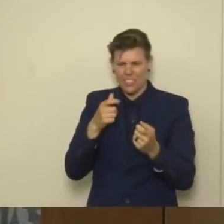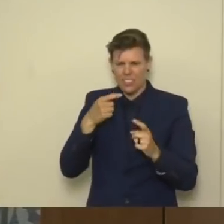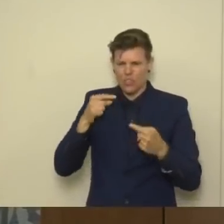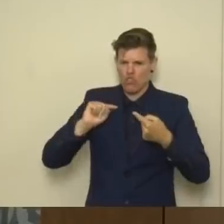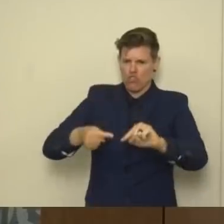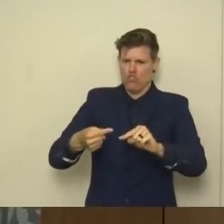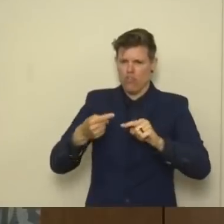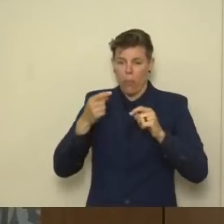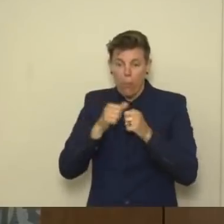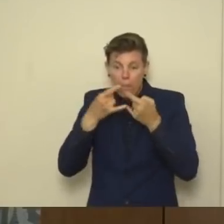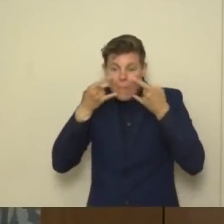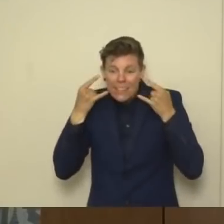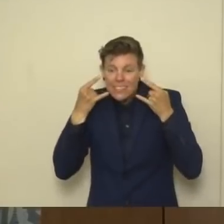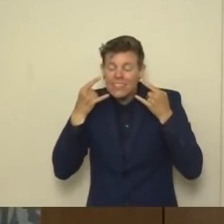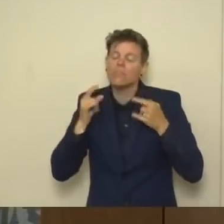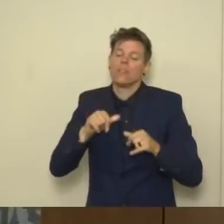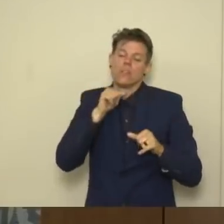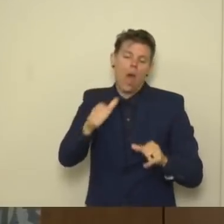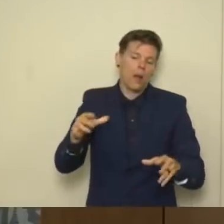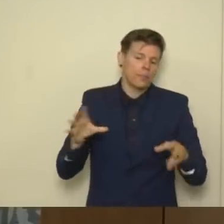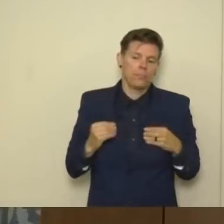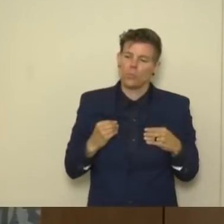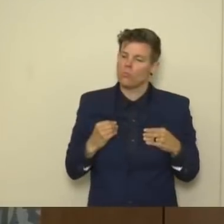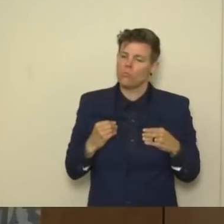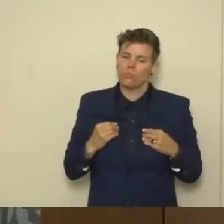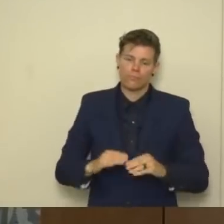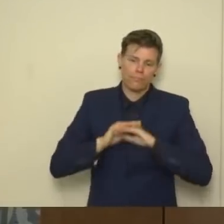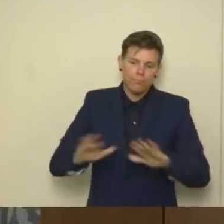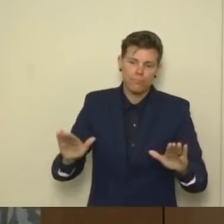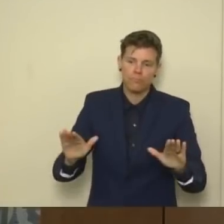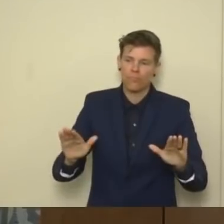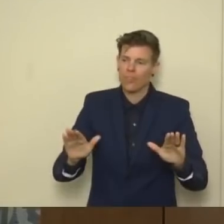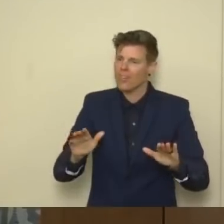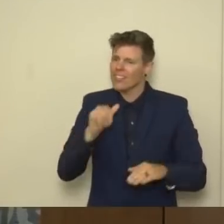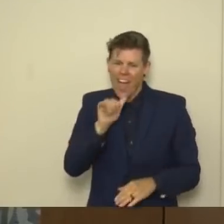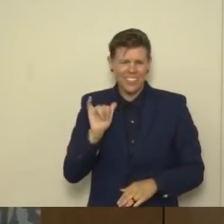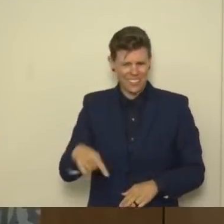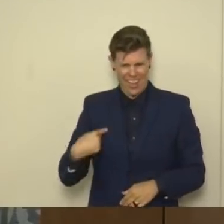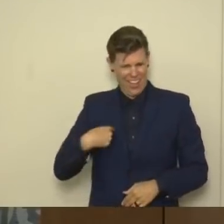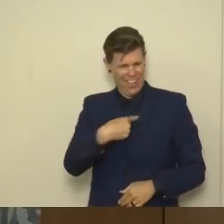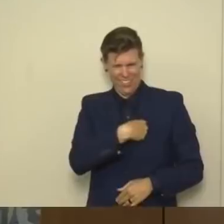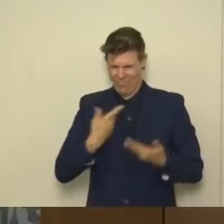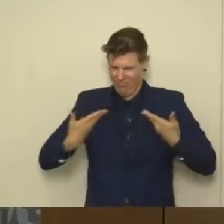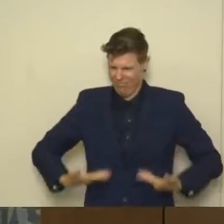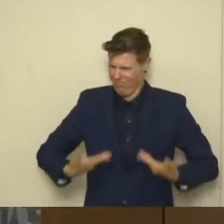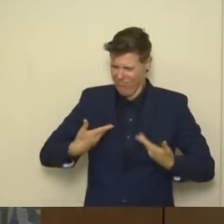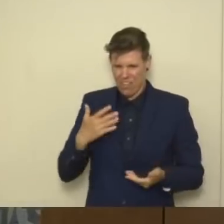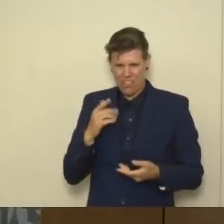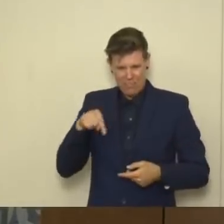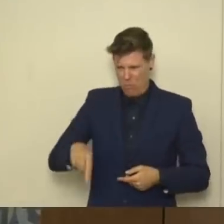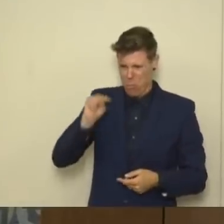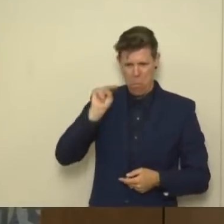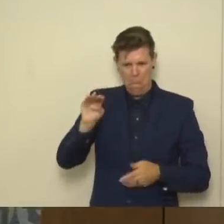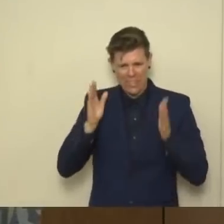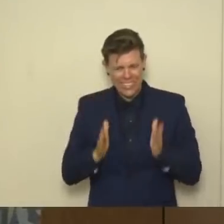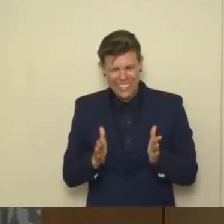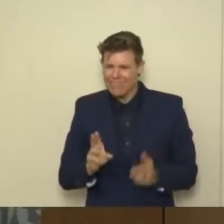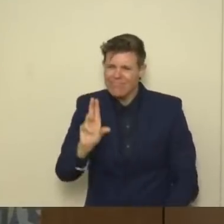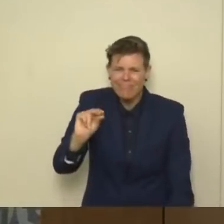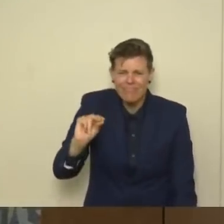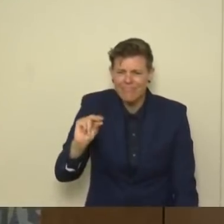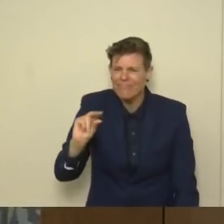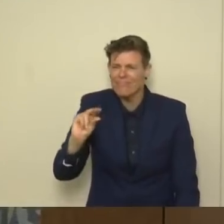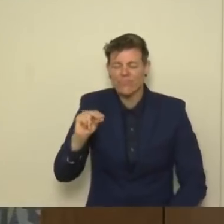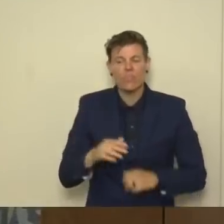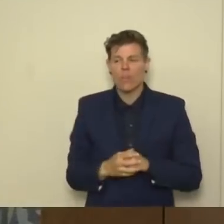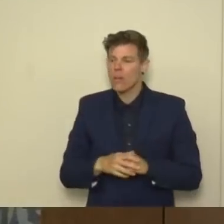are. It isn't who we are. A friendly reminder, wear a mask. If you can't wear a mask, if you're not going to do it, don't go out.